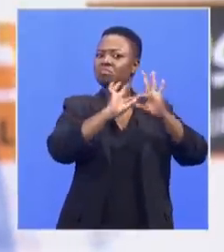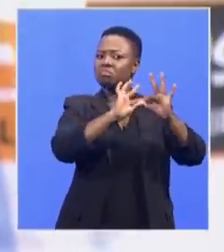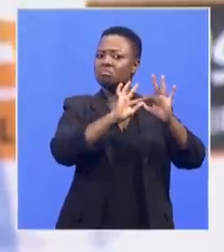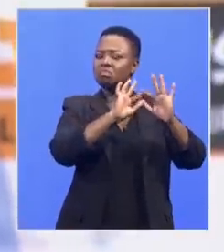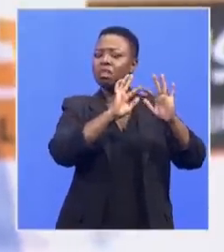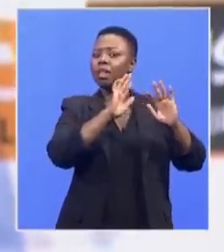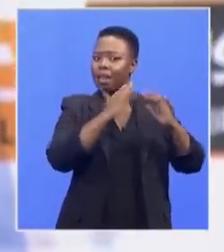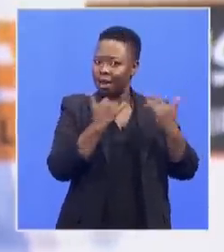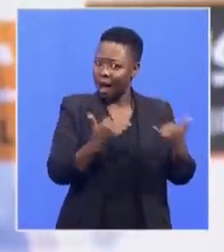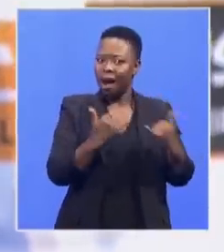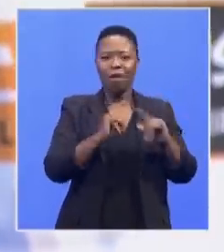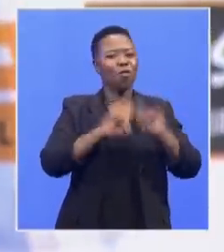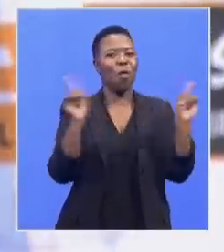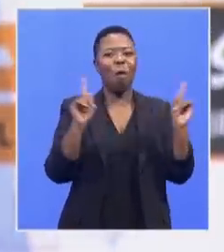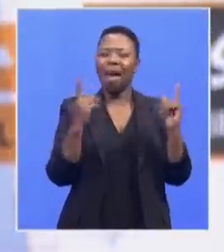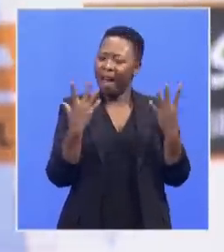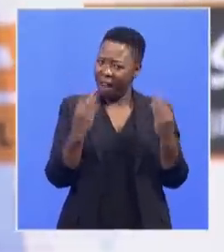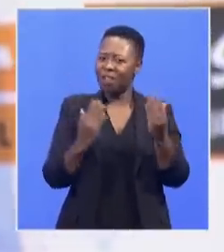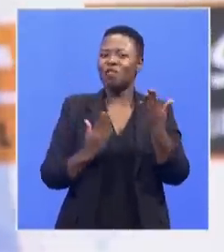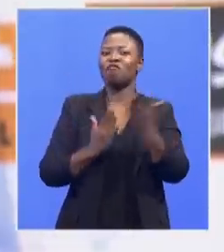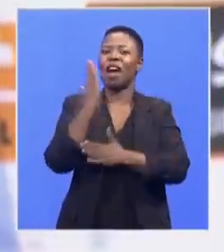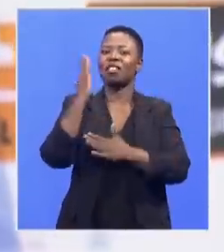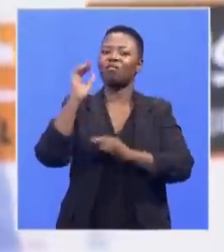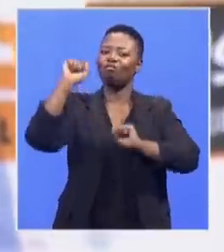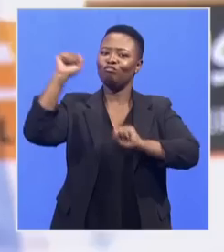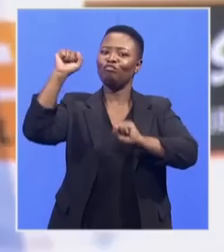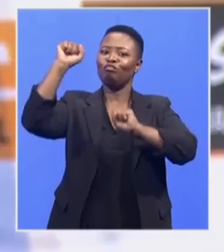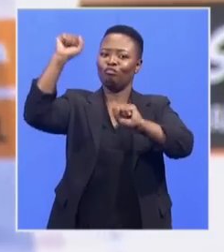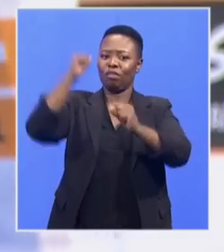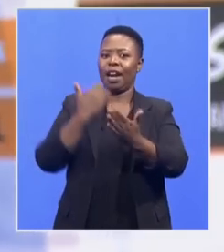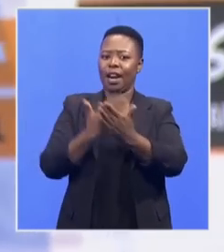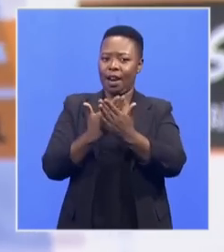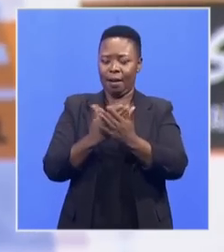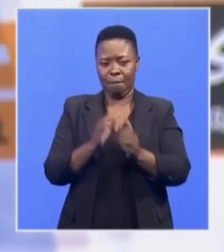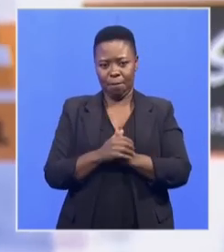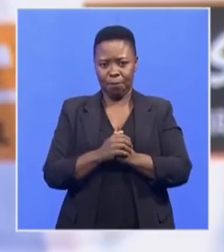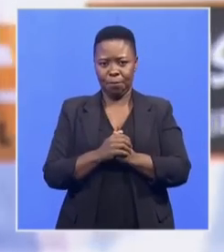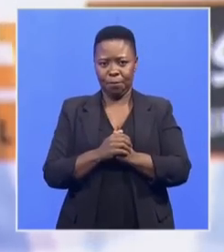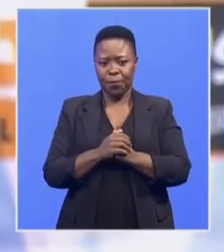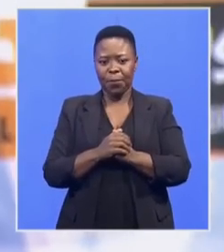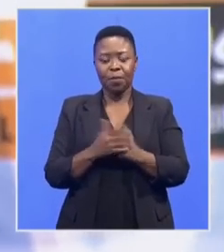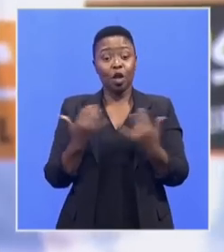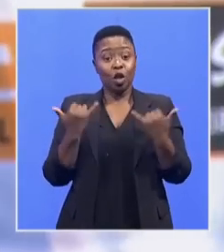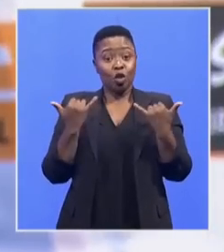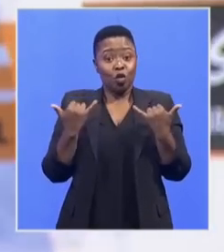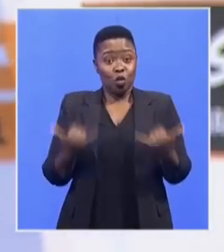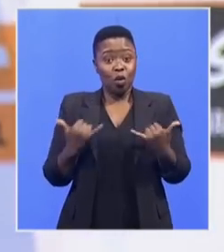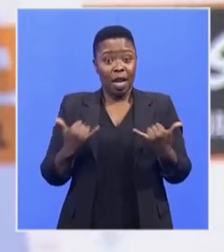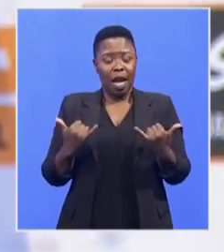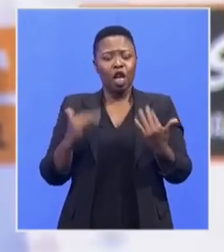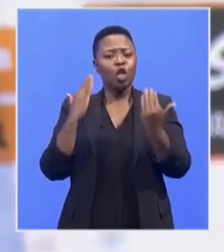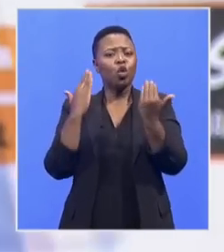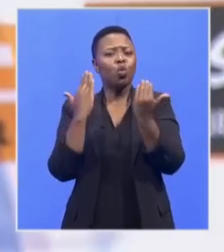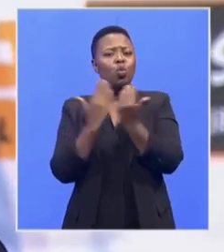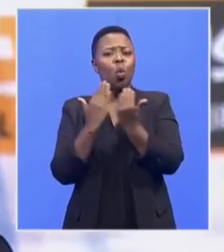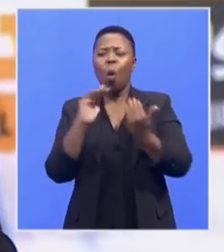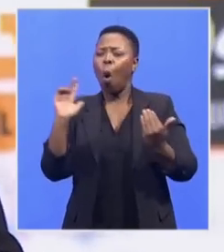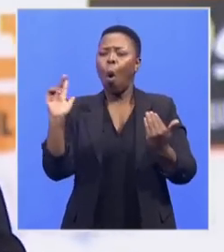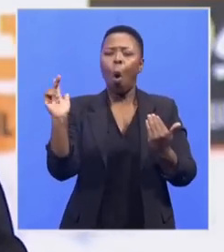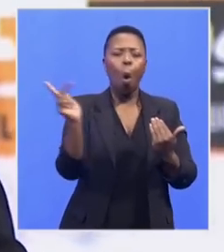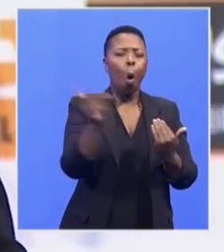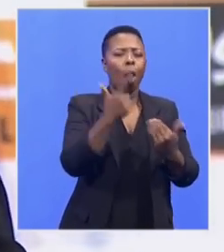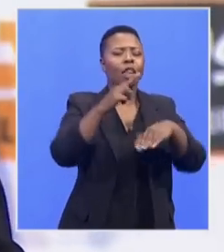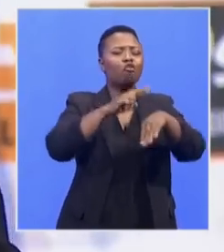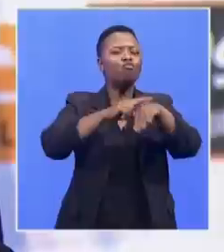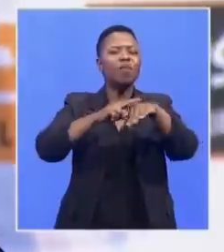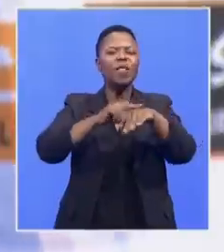to strike. Today, not only are all schools open to all races,